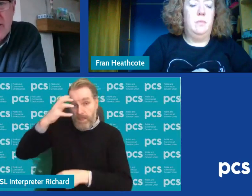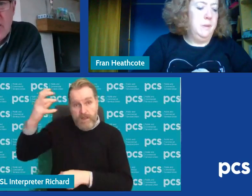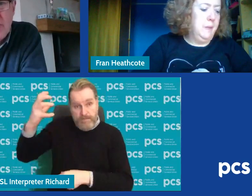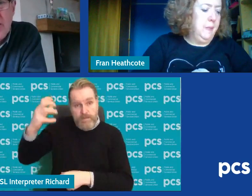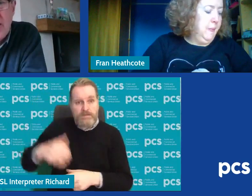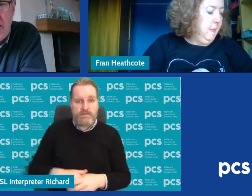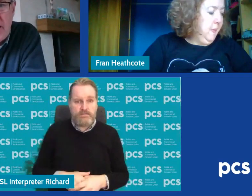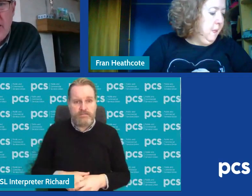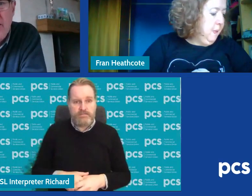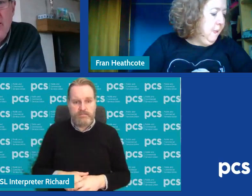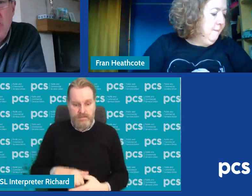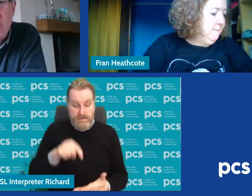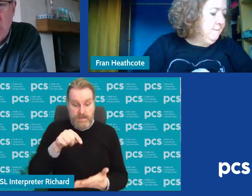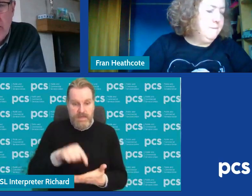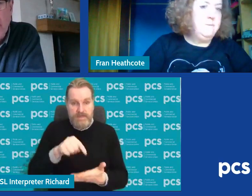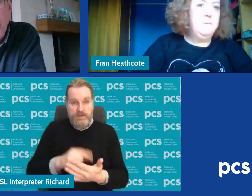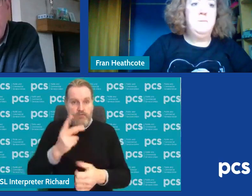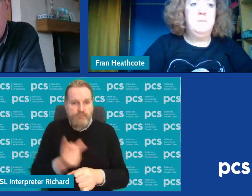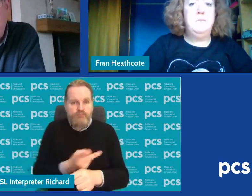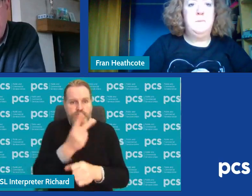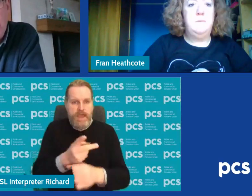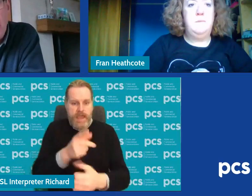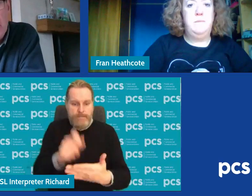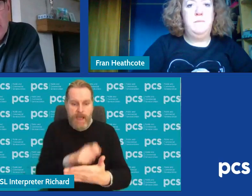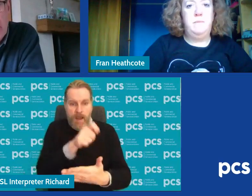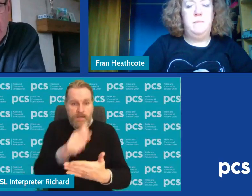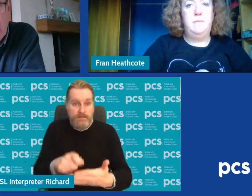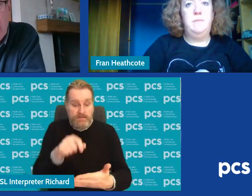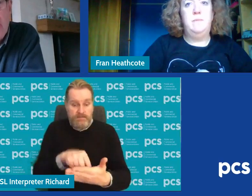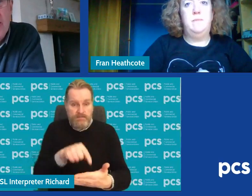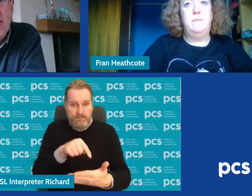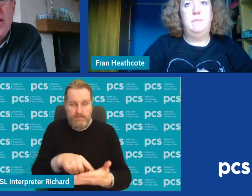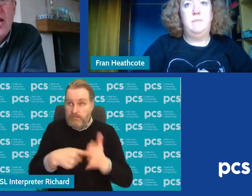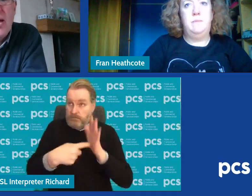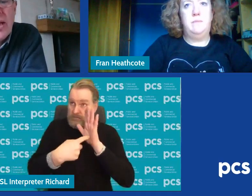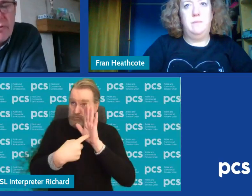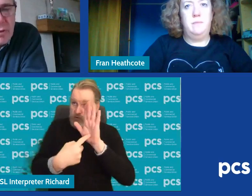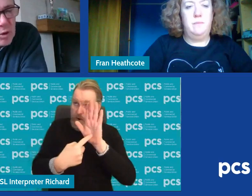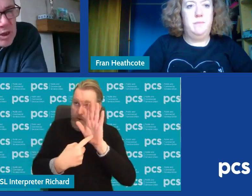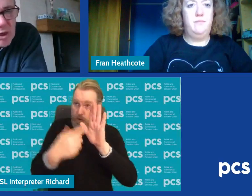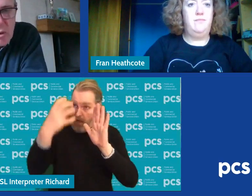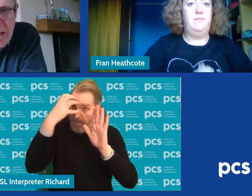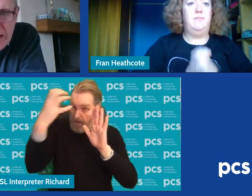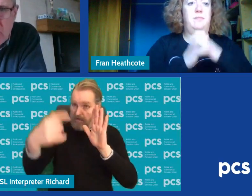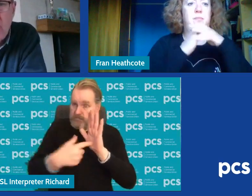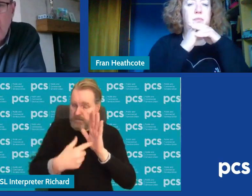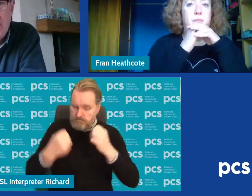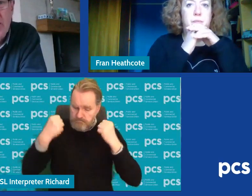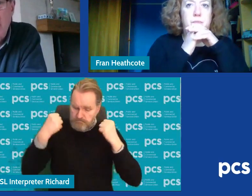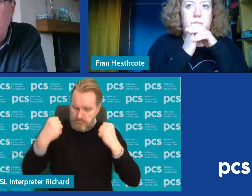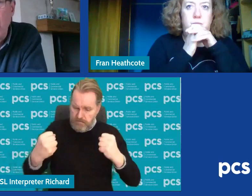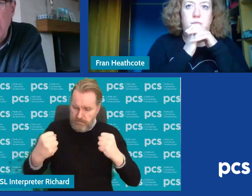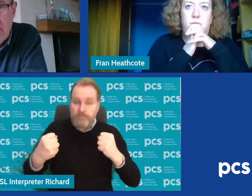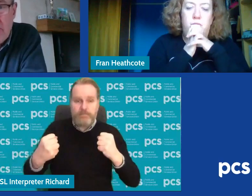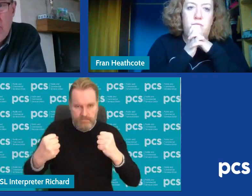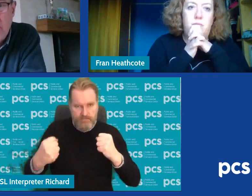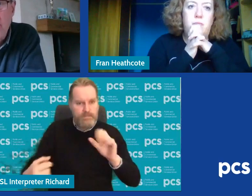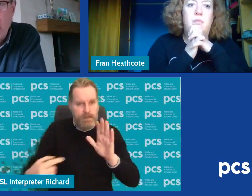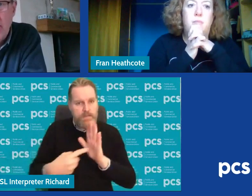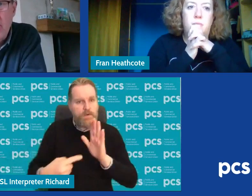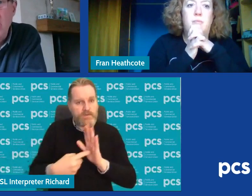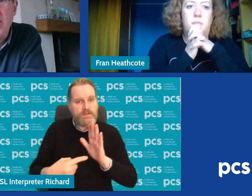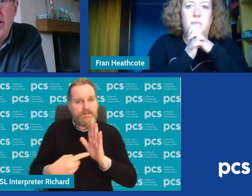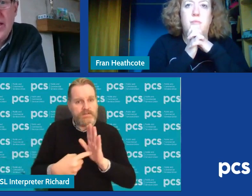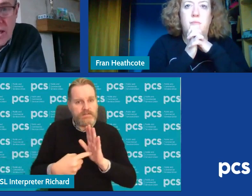reballot could be the key to showing them that the pressure is going to stay on. And therefore, you cannot overstate the importance of